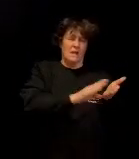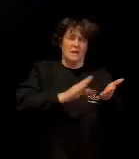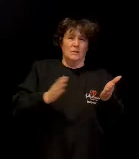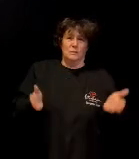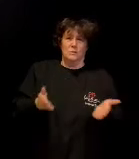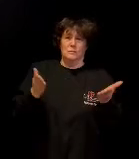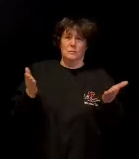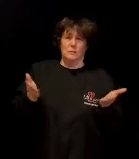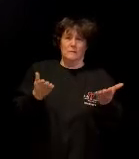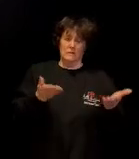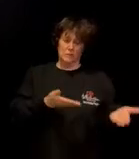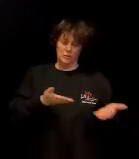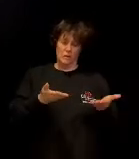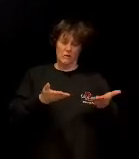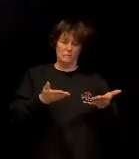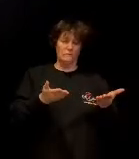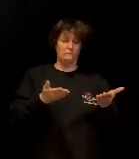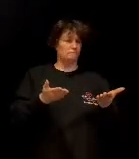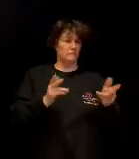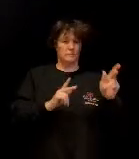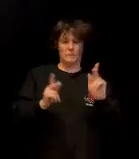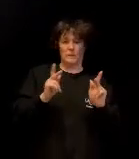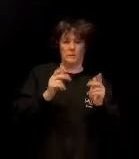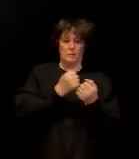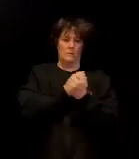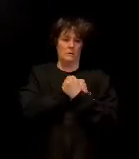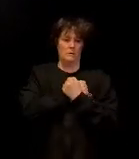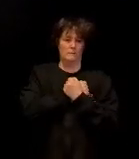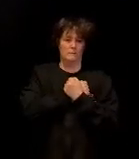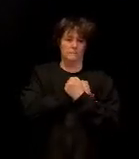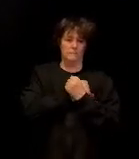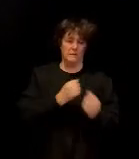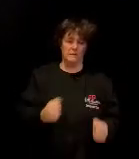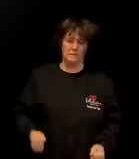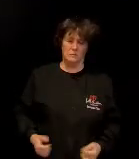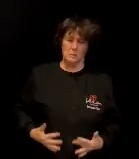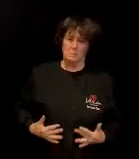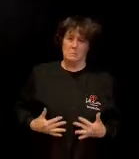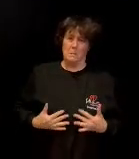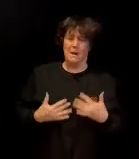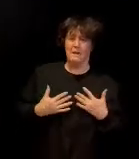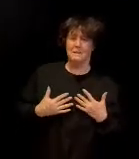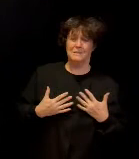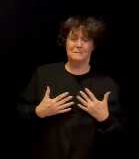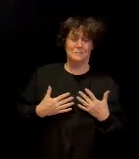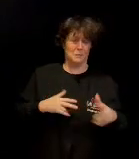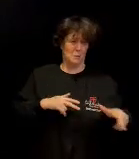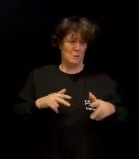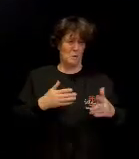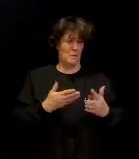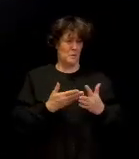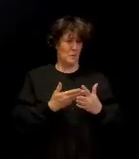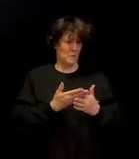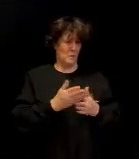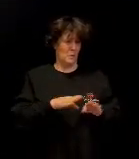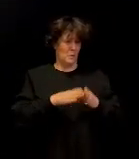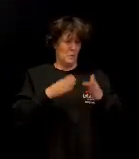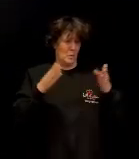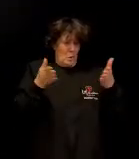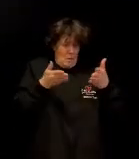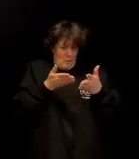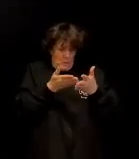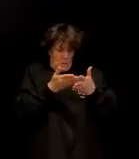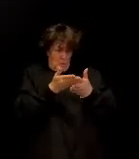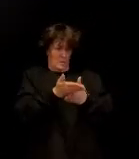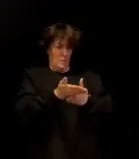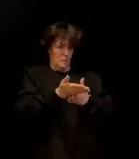people. Lord, I thank you for the word tonight that stirs our hearts up to being open and walking through the open doors that you have provided